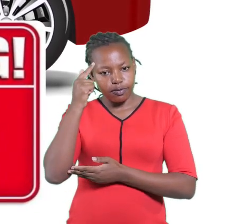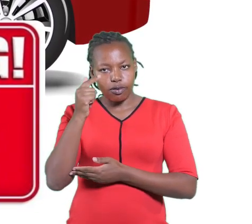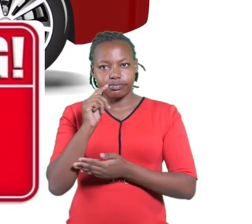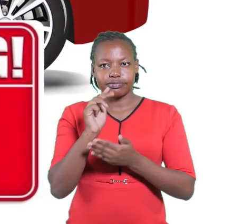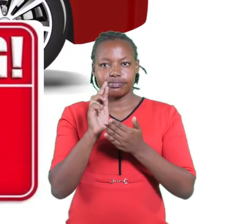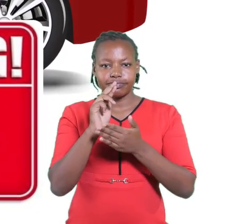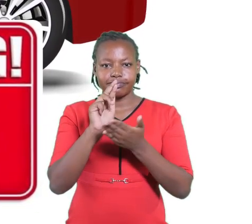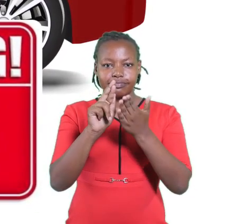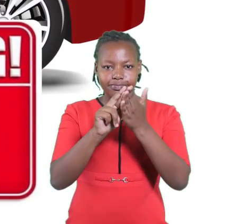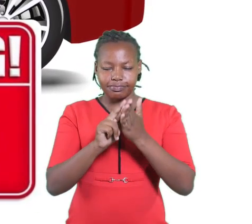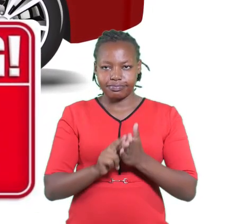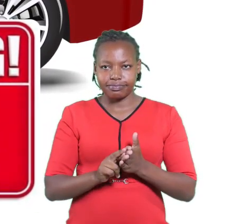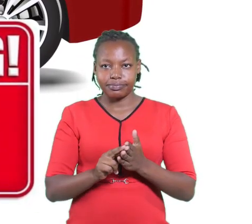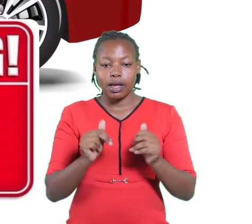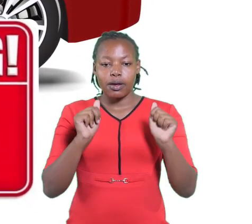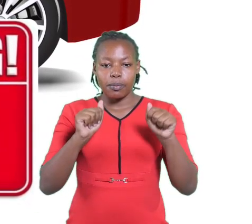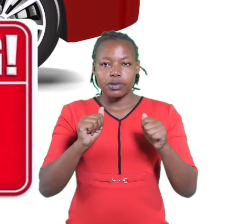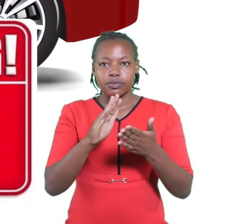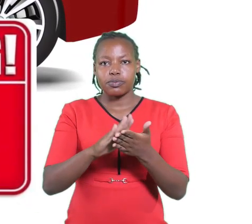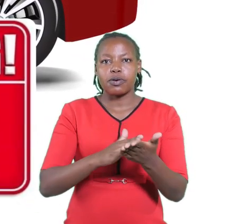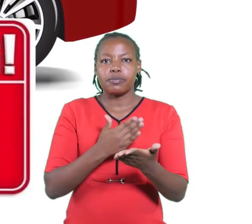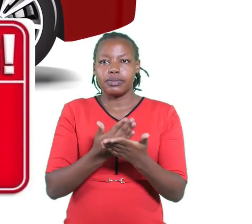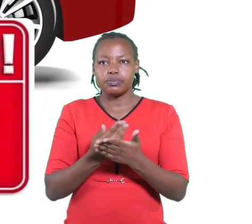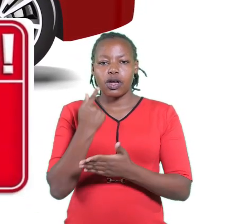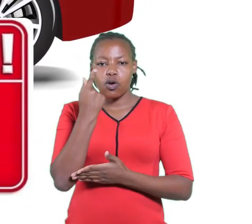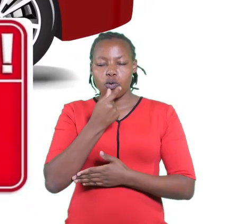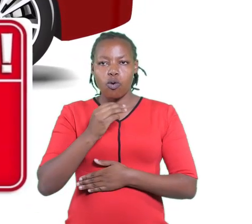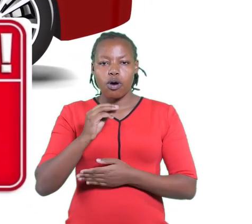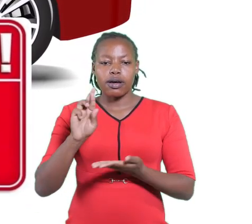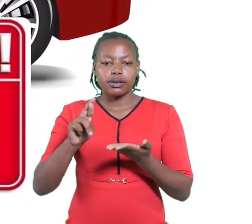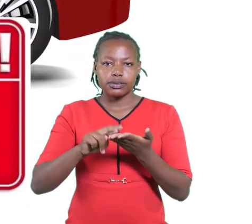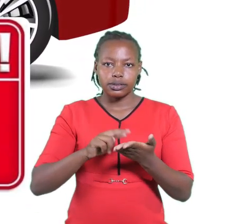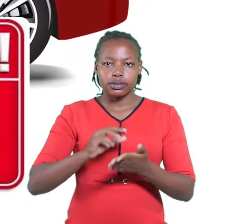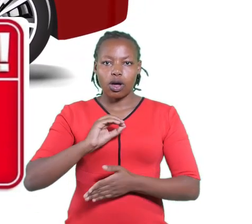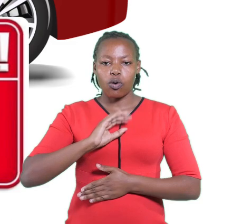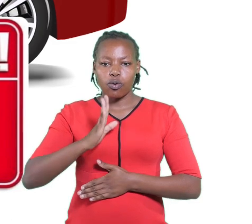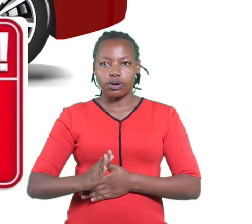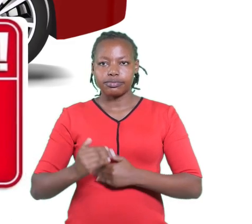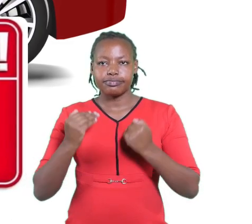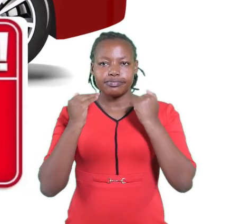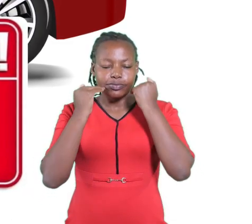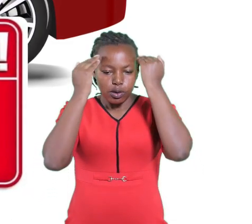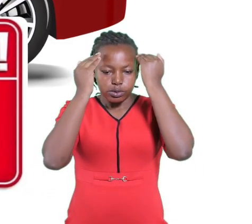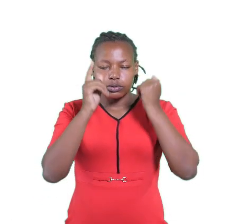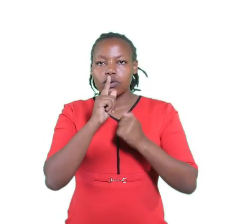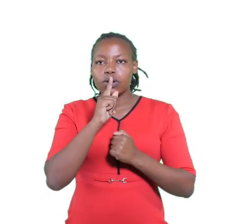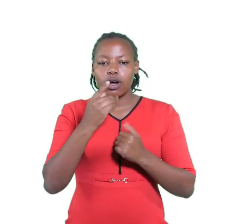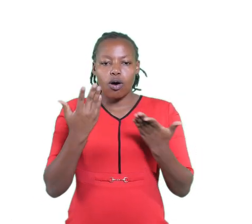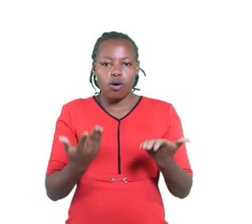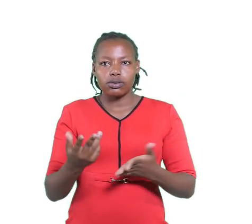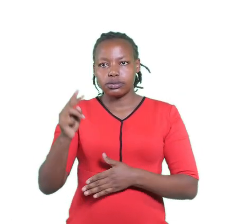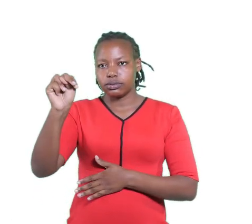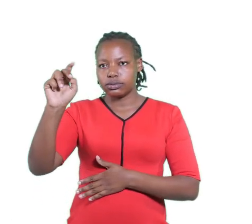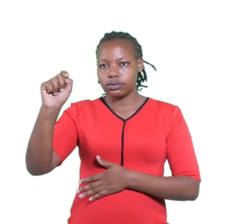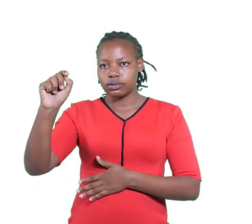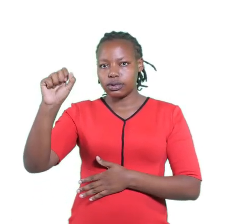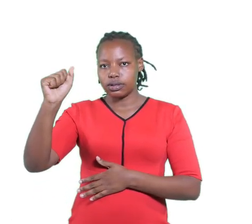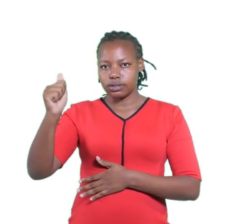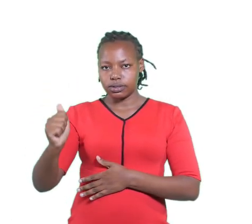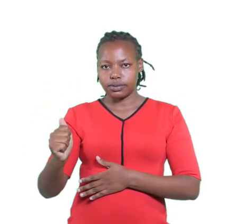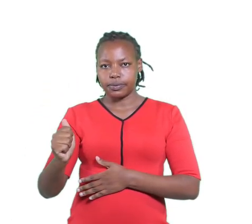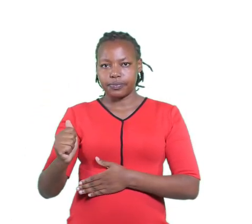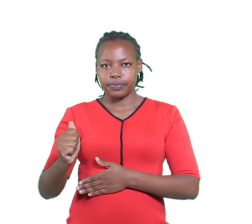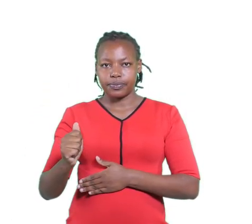by the person or agency who placed it, or by a court order. To transfer ownership of motor vehicle,